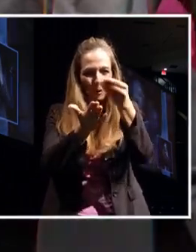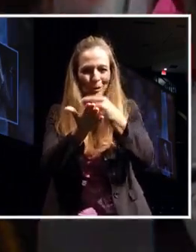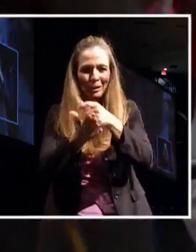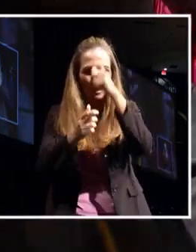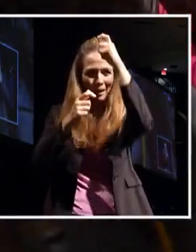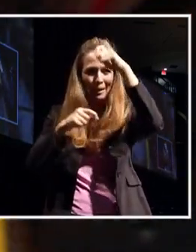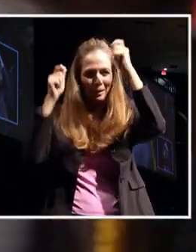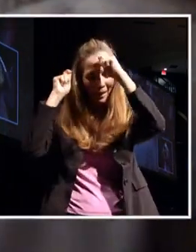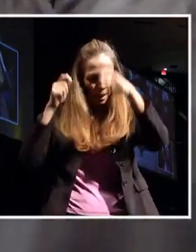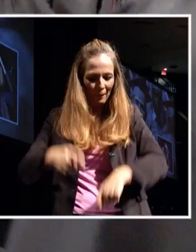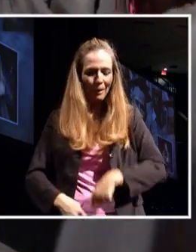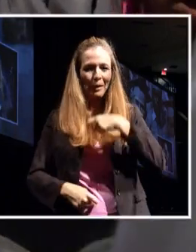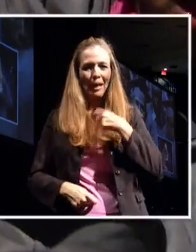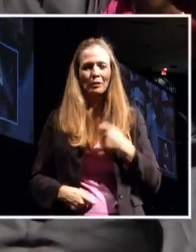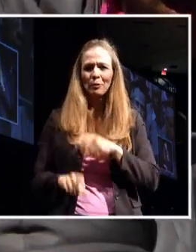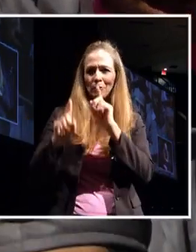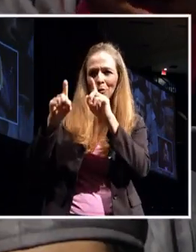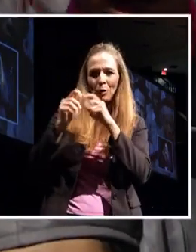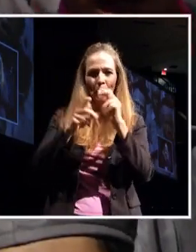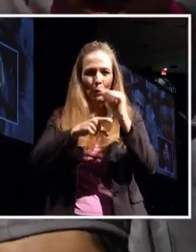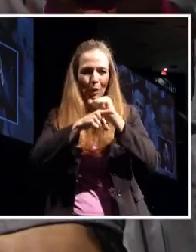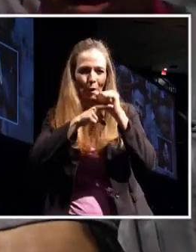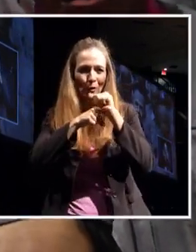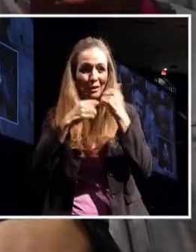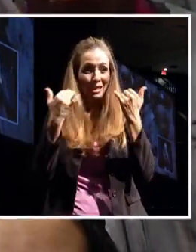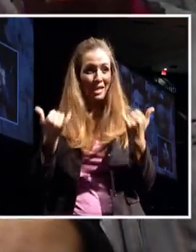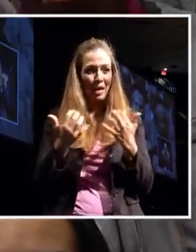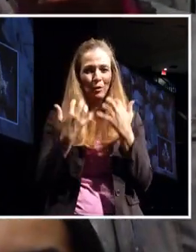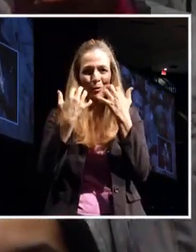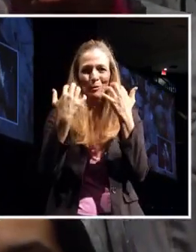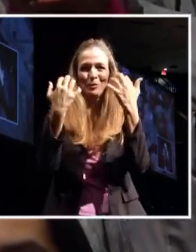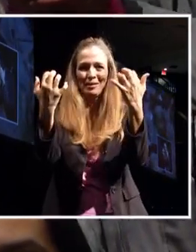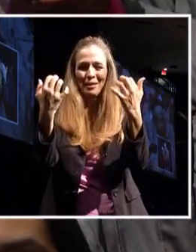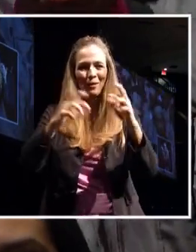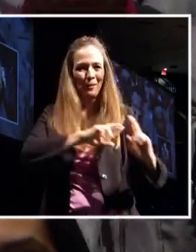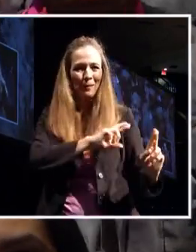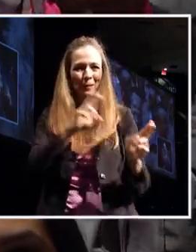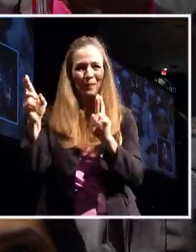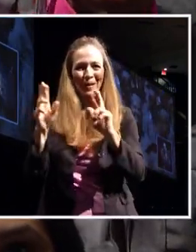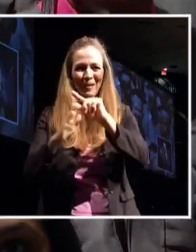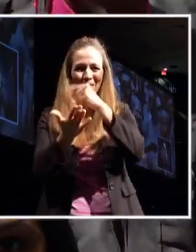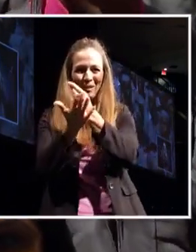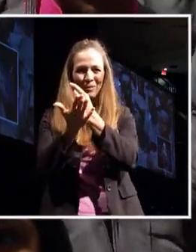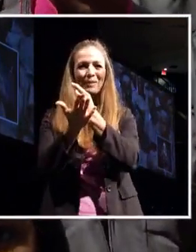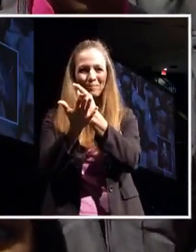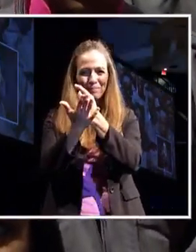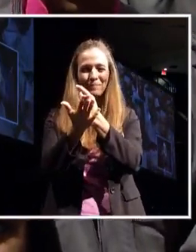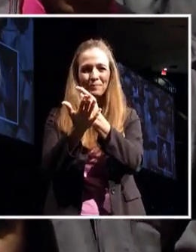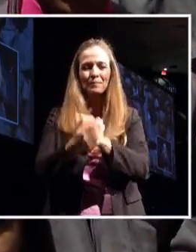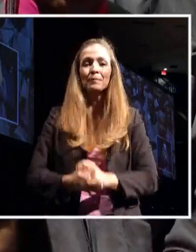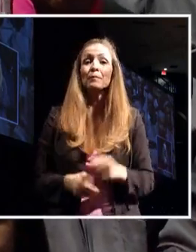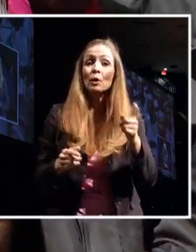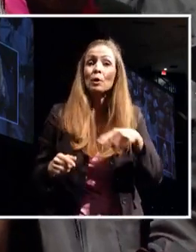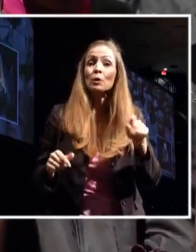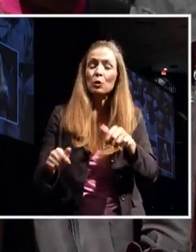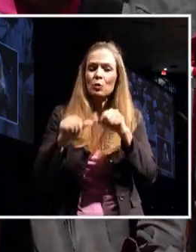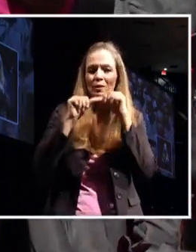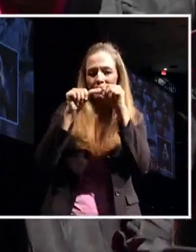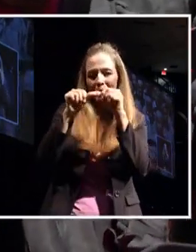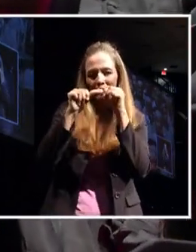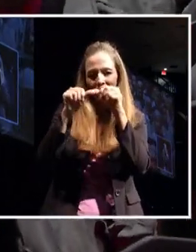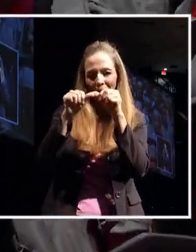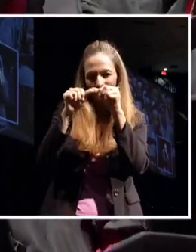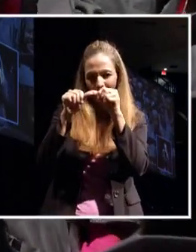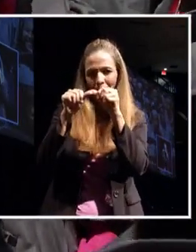gowns, attending rehearsals, and here you sit, ready to graduate. You have